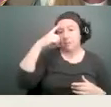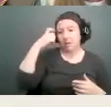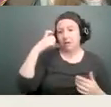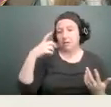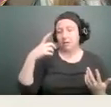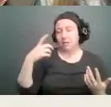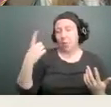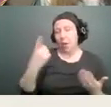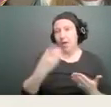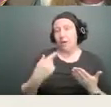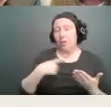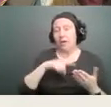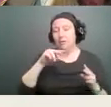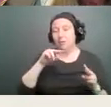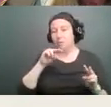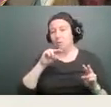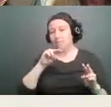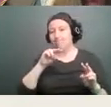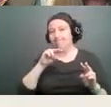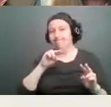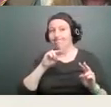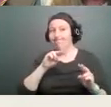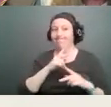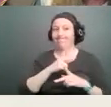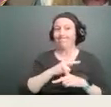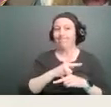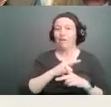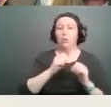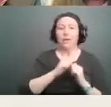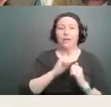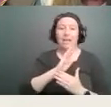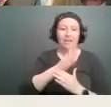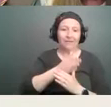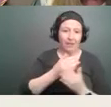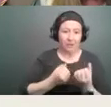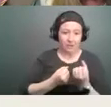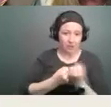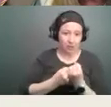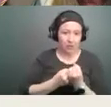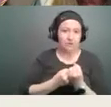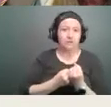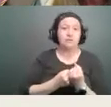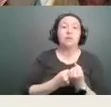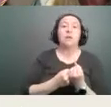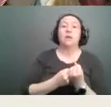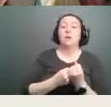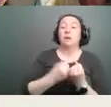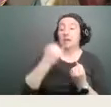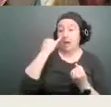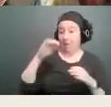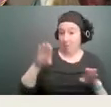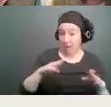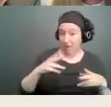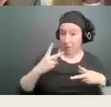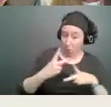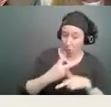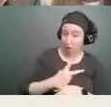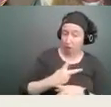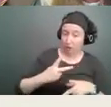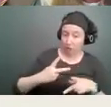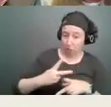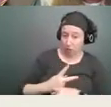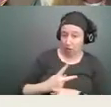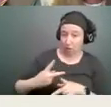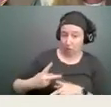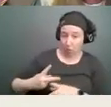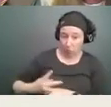watchful in terms of interventions and supports is that as behavior intensifies, we hope that